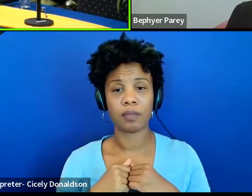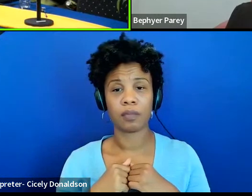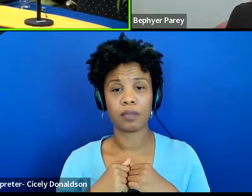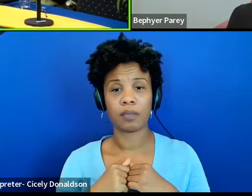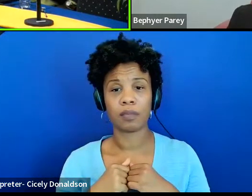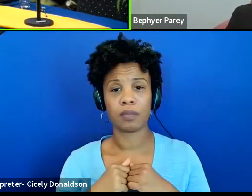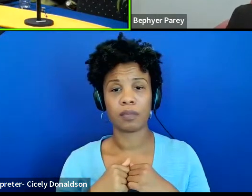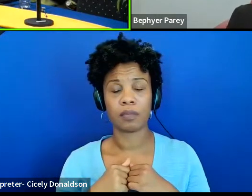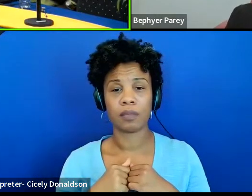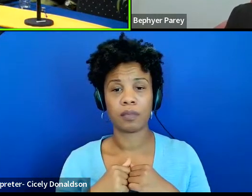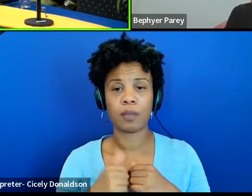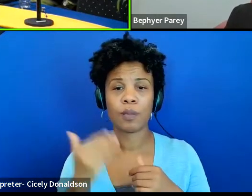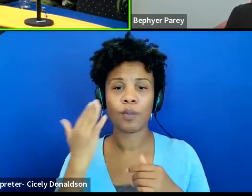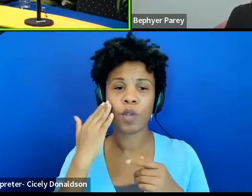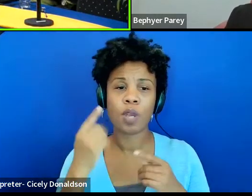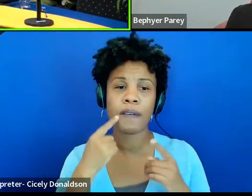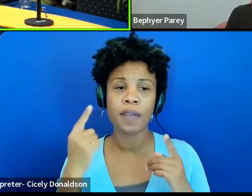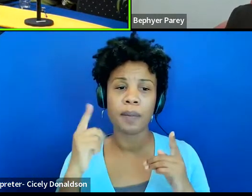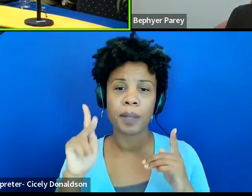Sarah Martin